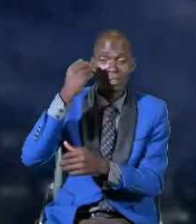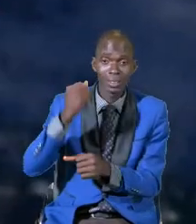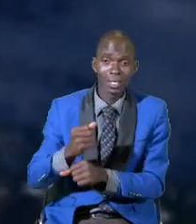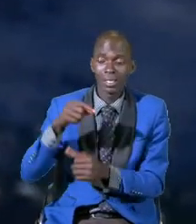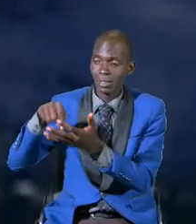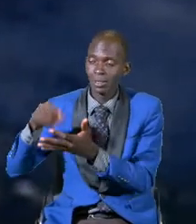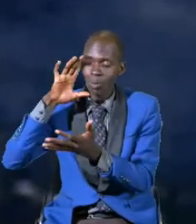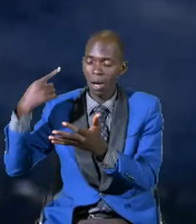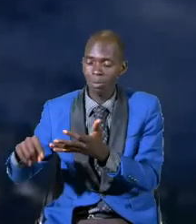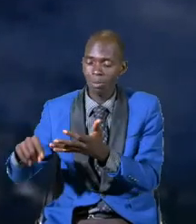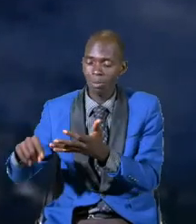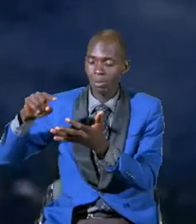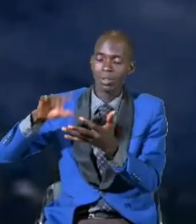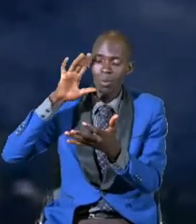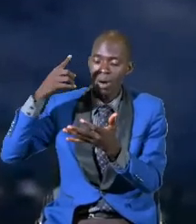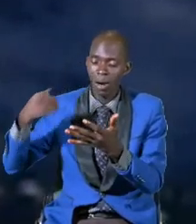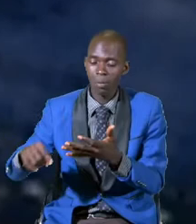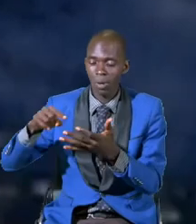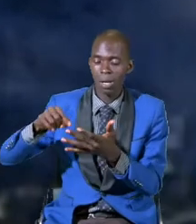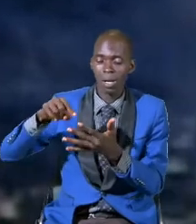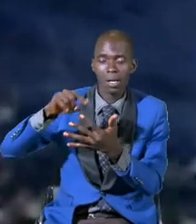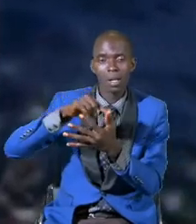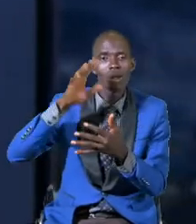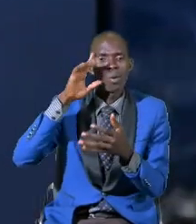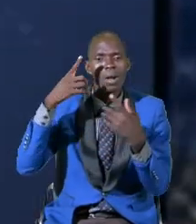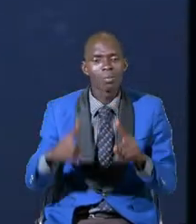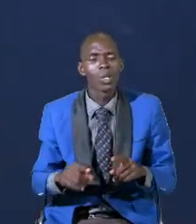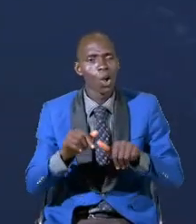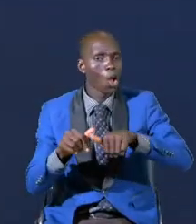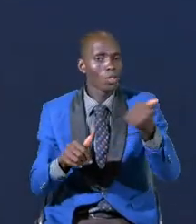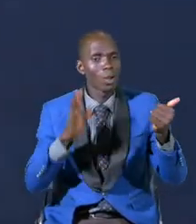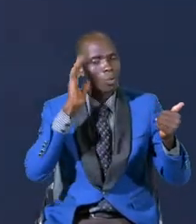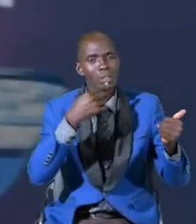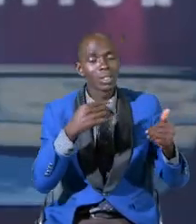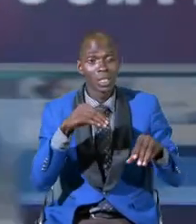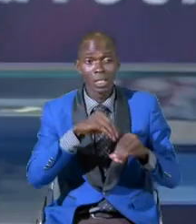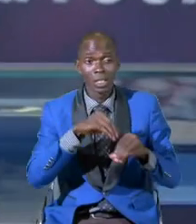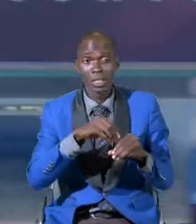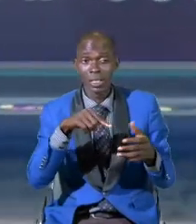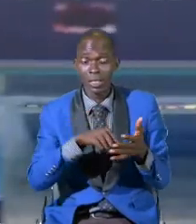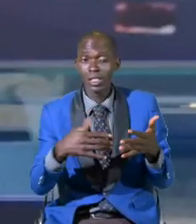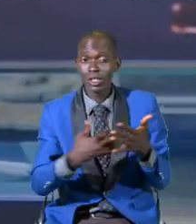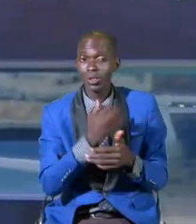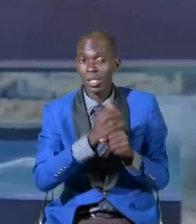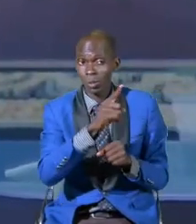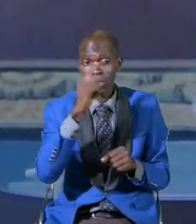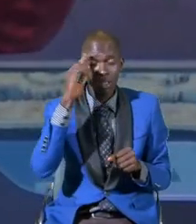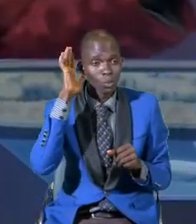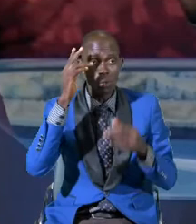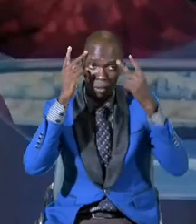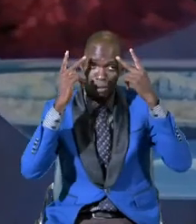this will happen, and this will happen. In this new year, if you think that, you know, you are going to make progress, those